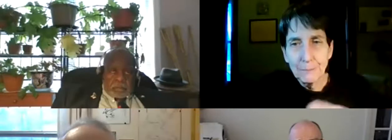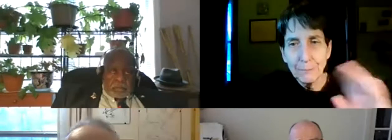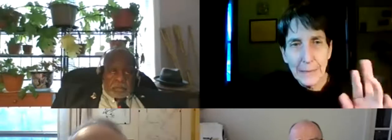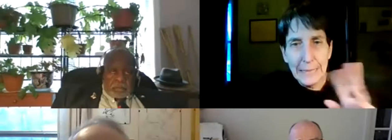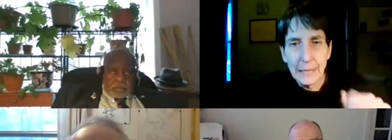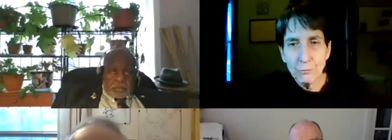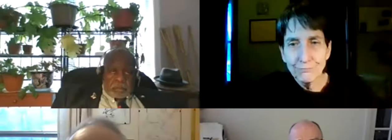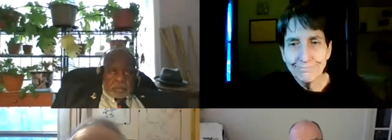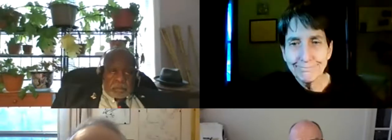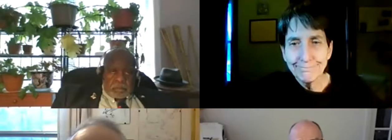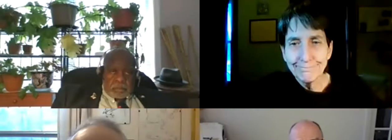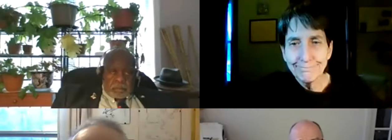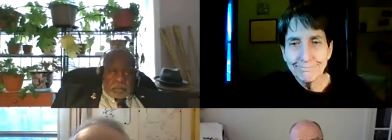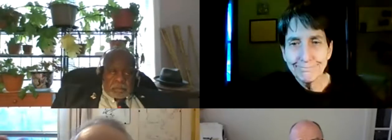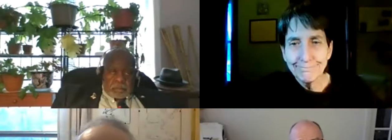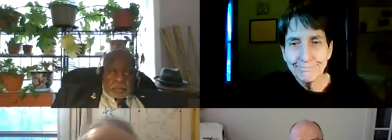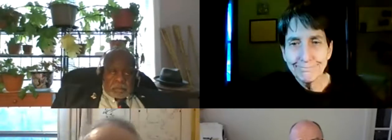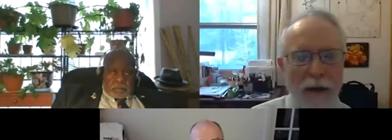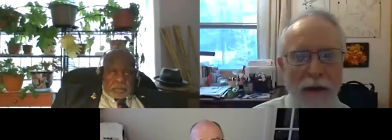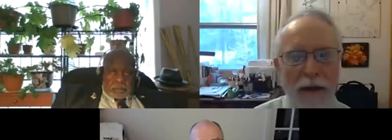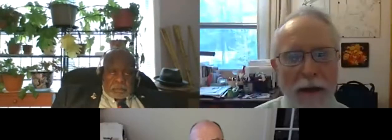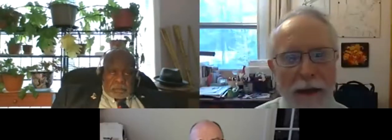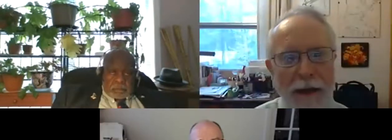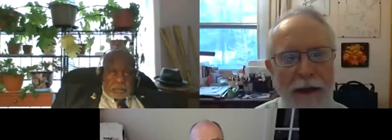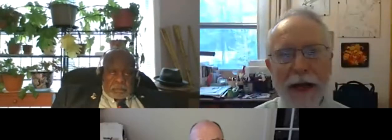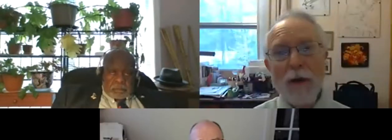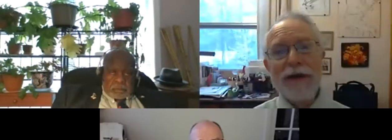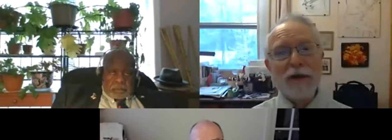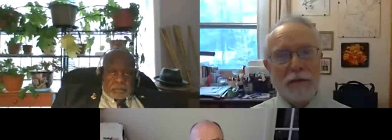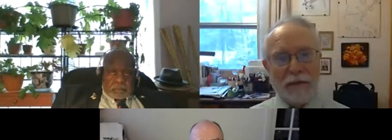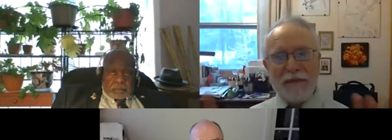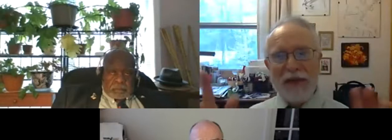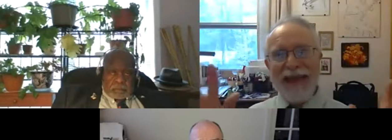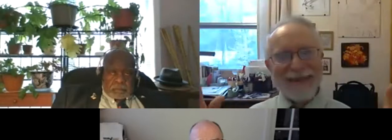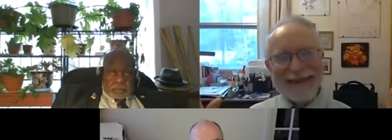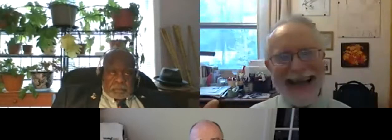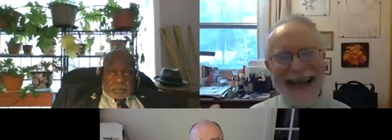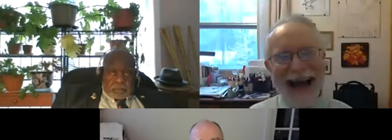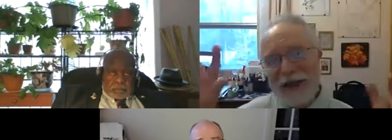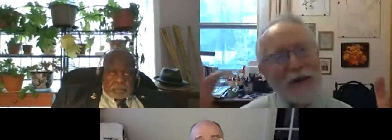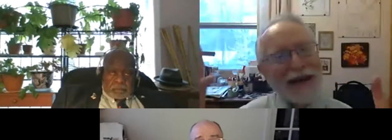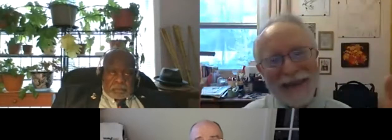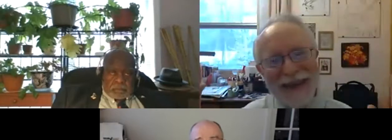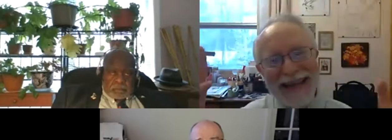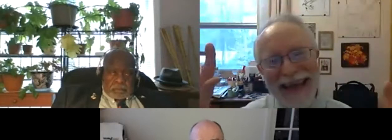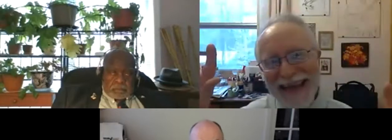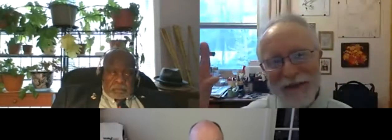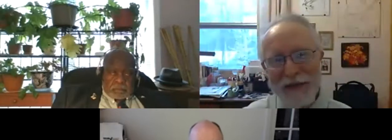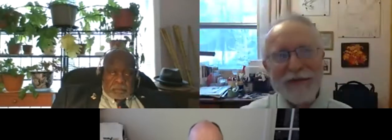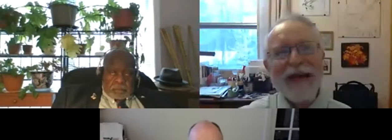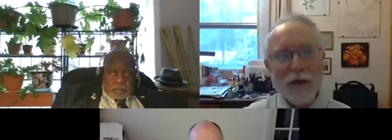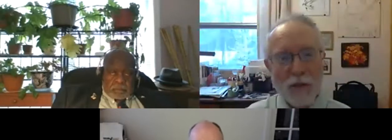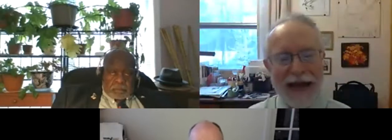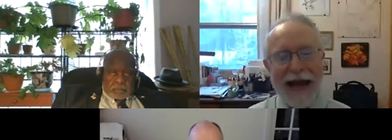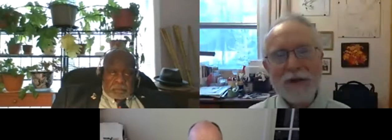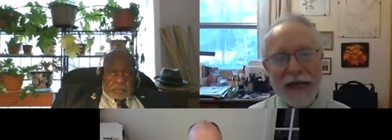think any of us understand what's going on, to be perfectly honest. And I think I just wanted to thank Anne. She